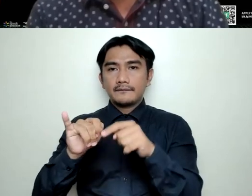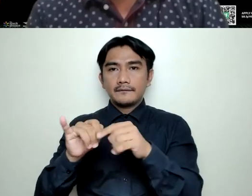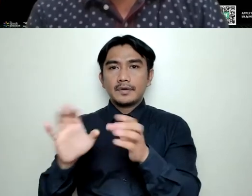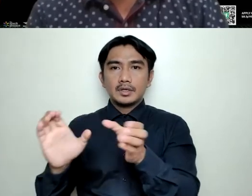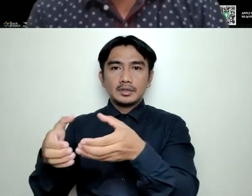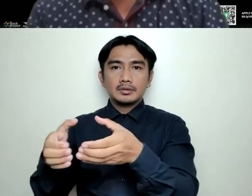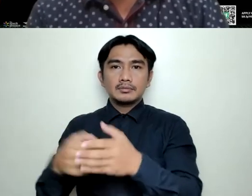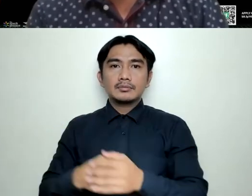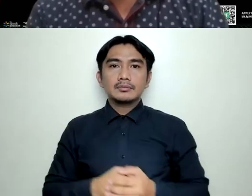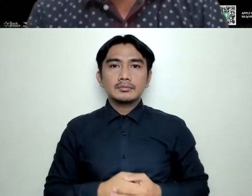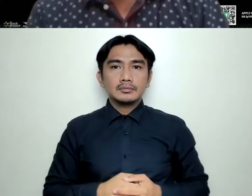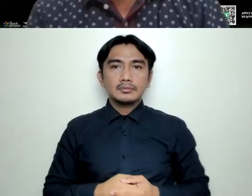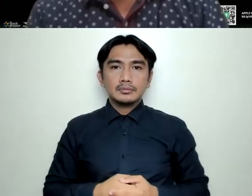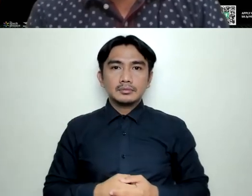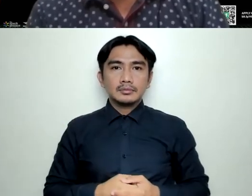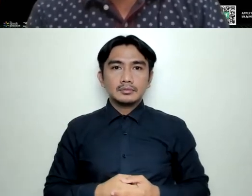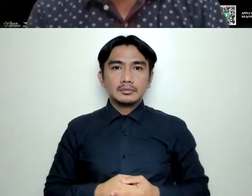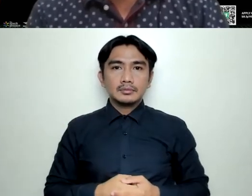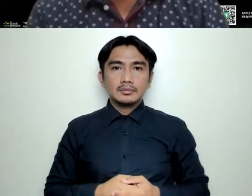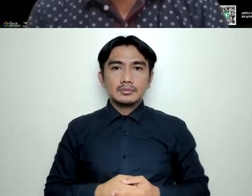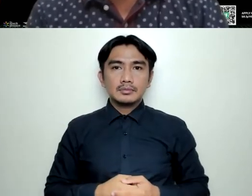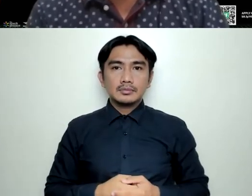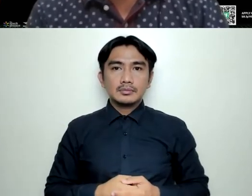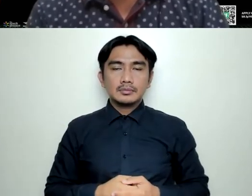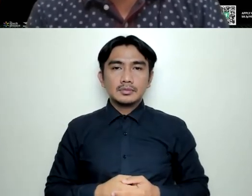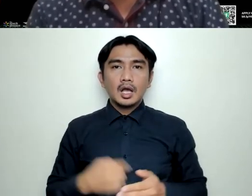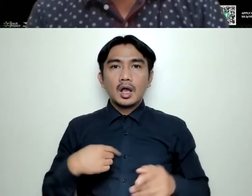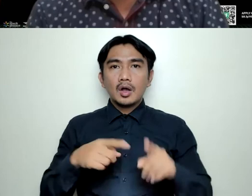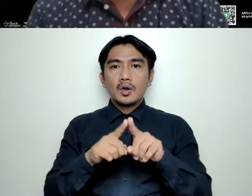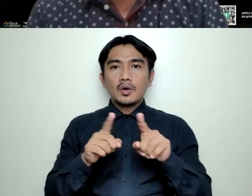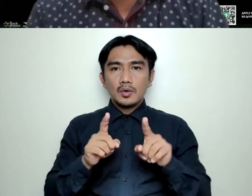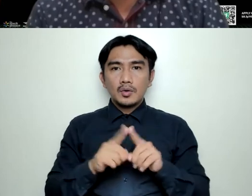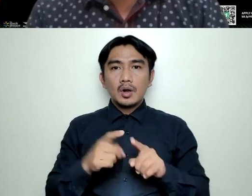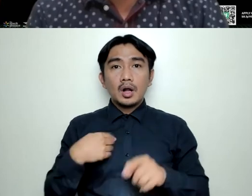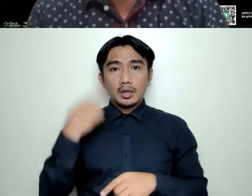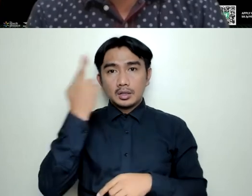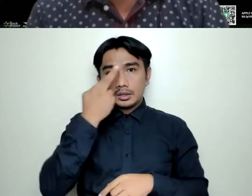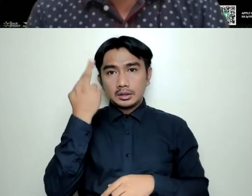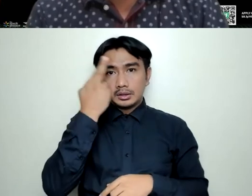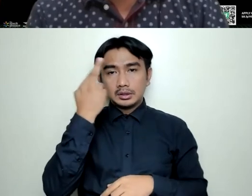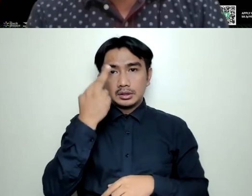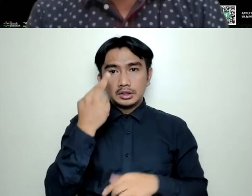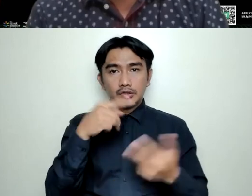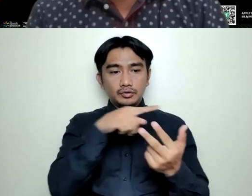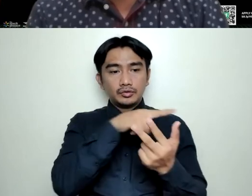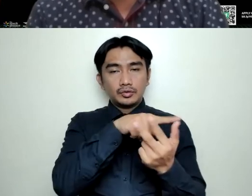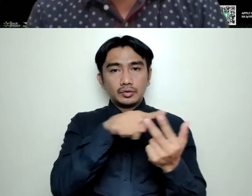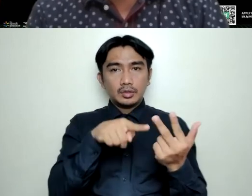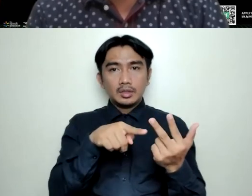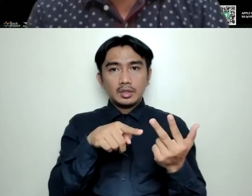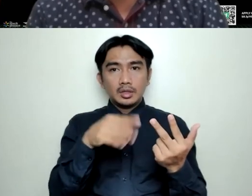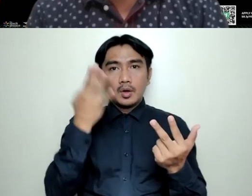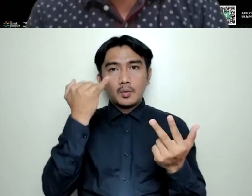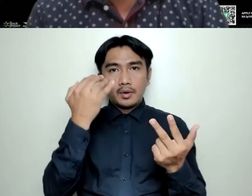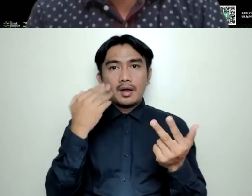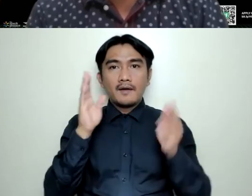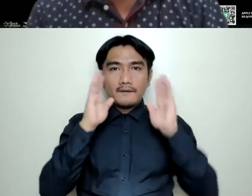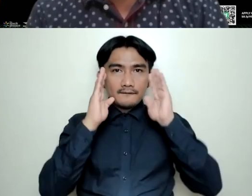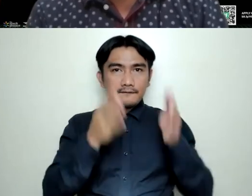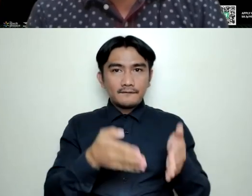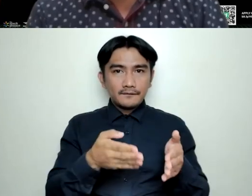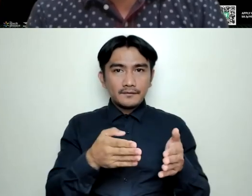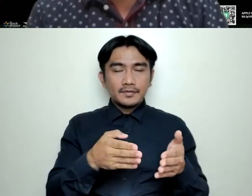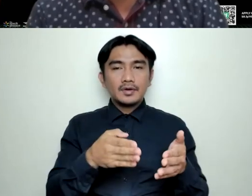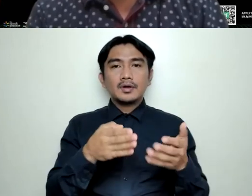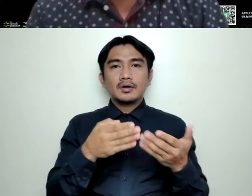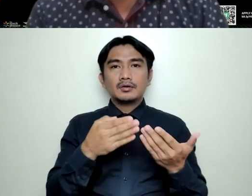well. But I also use that because the reason why I chose three, because I wanted to focus on the tech side and really, but